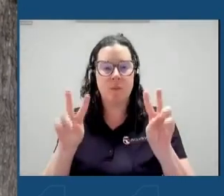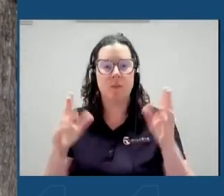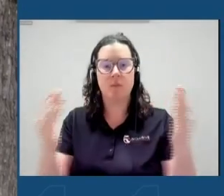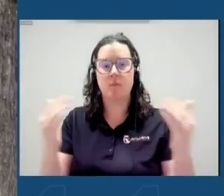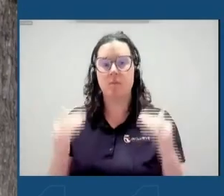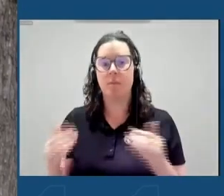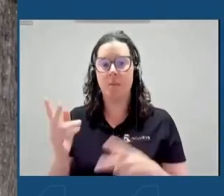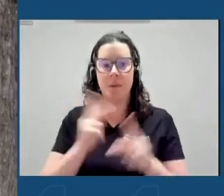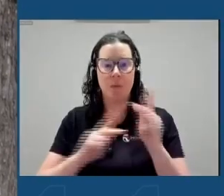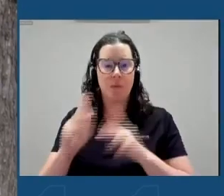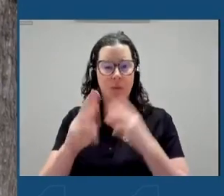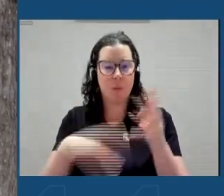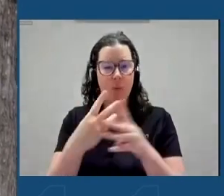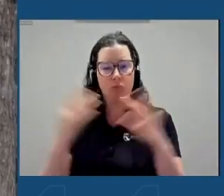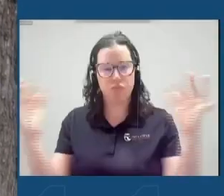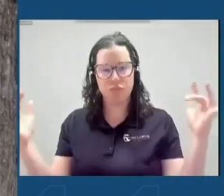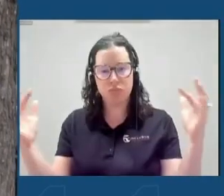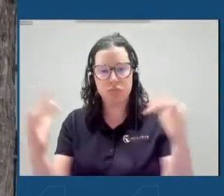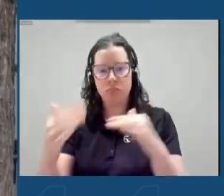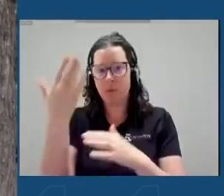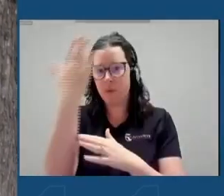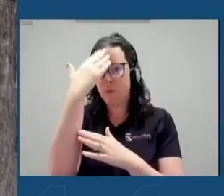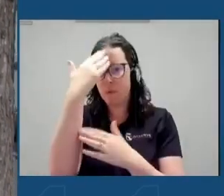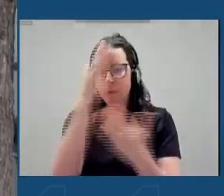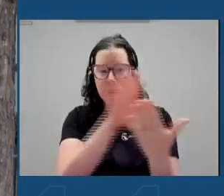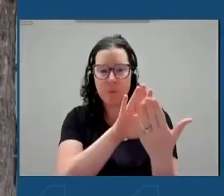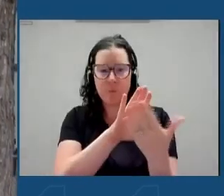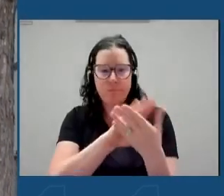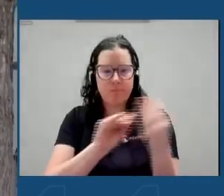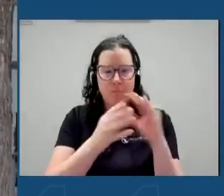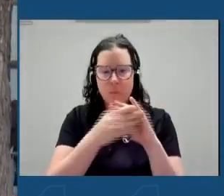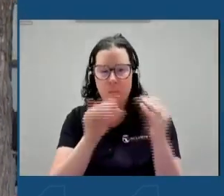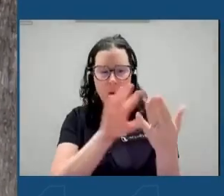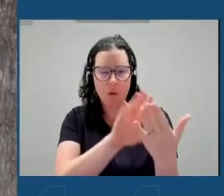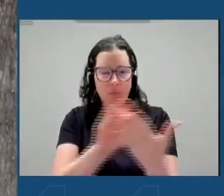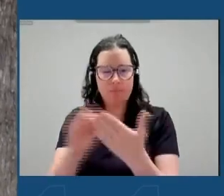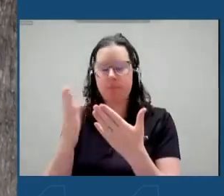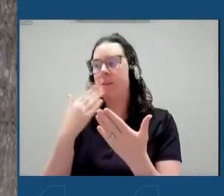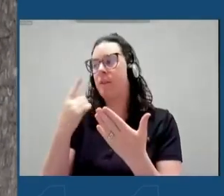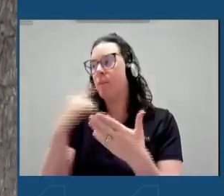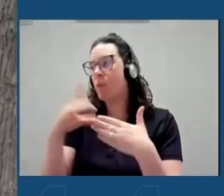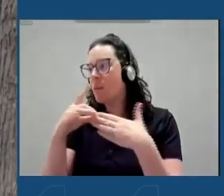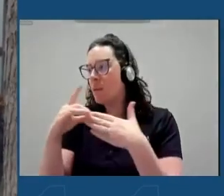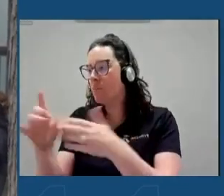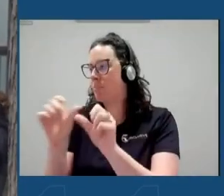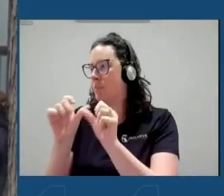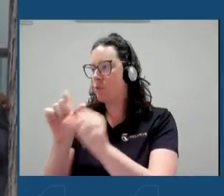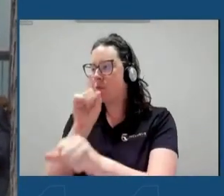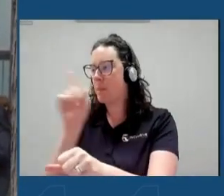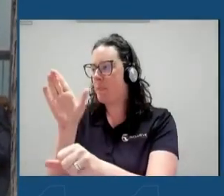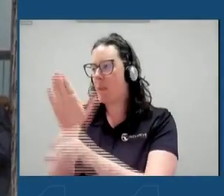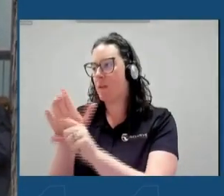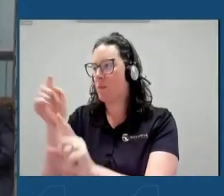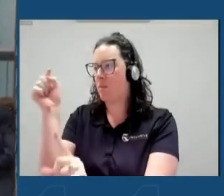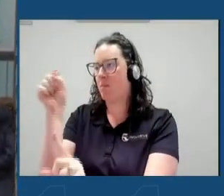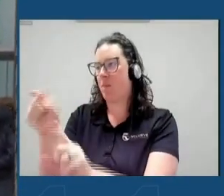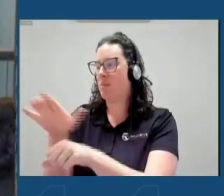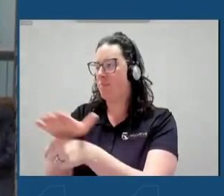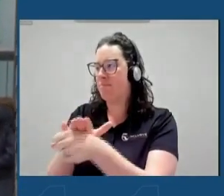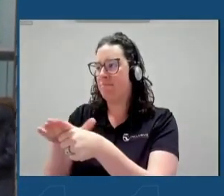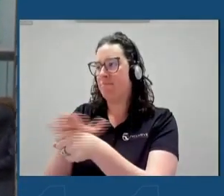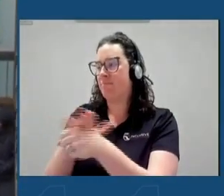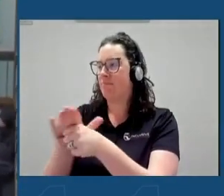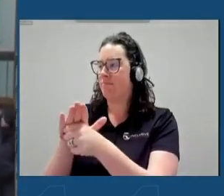from around the world to come and know the stories. I thank you for your leadership and continued commitment to this hallowed